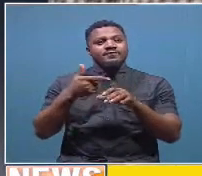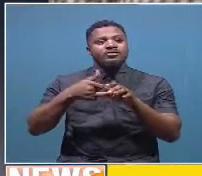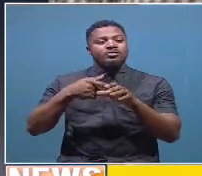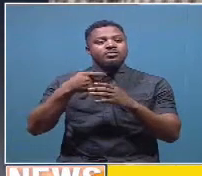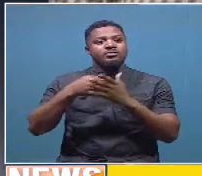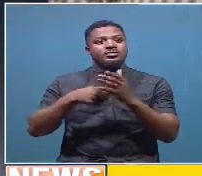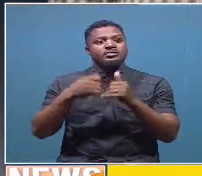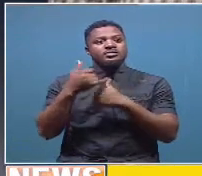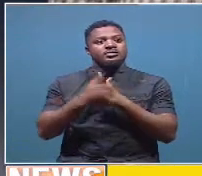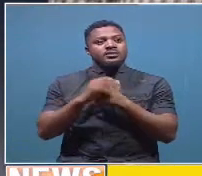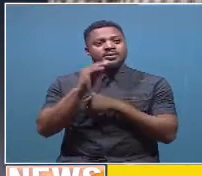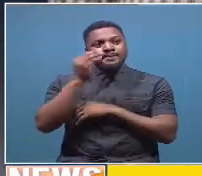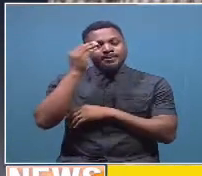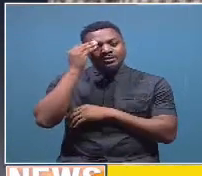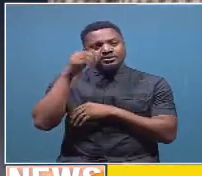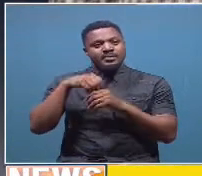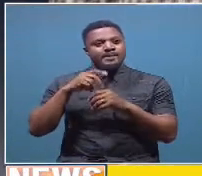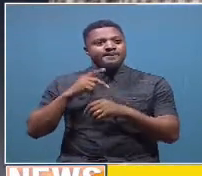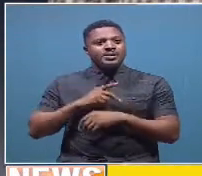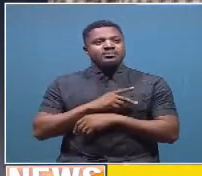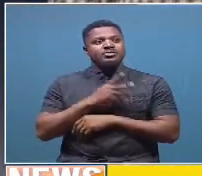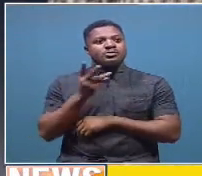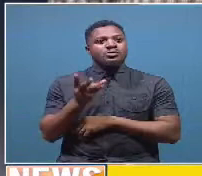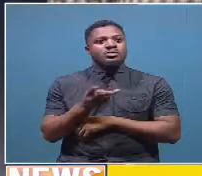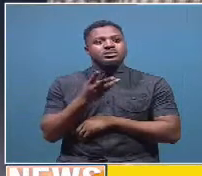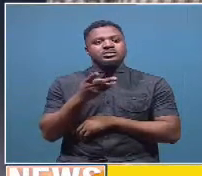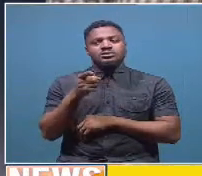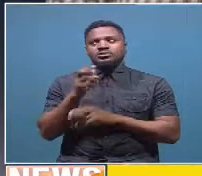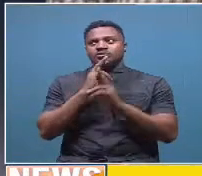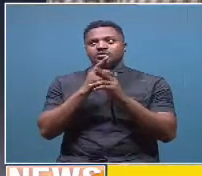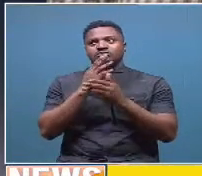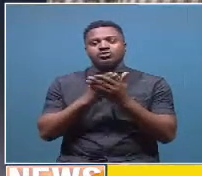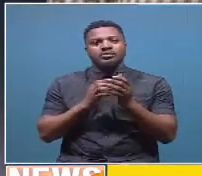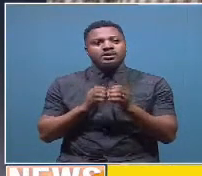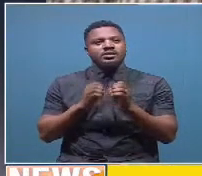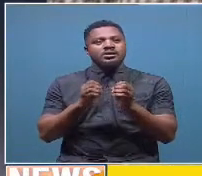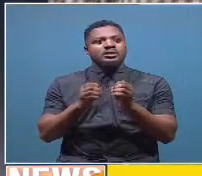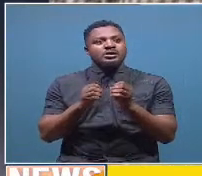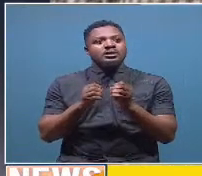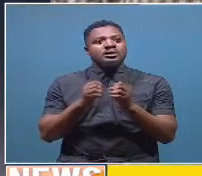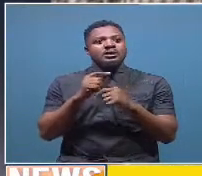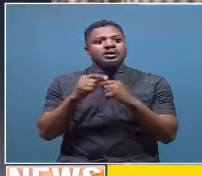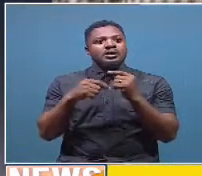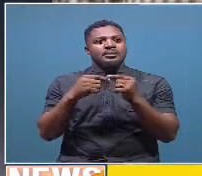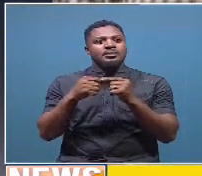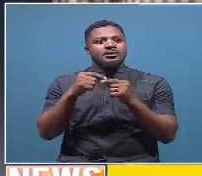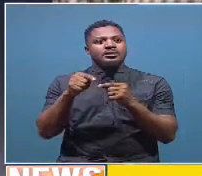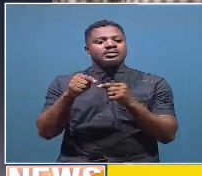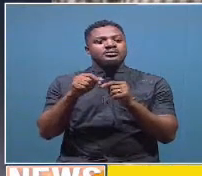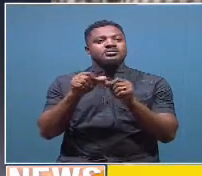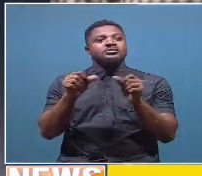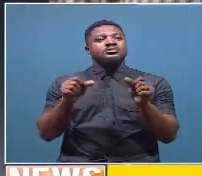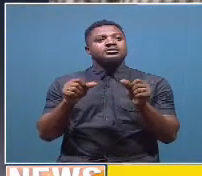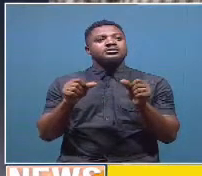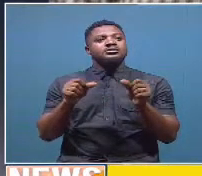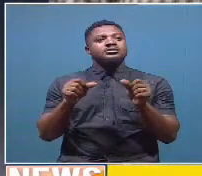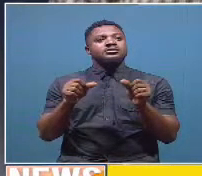country. The minister was in Parliament on Wednesday to respond to some urgent questions on the sector.